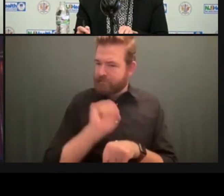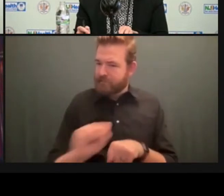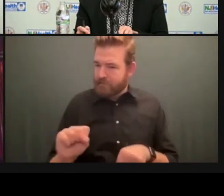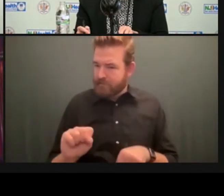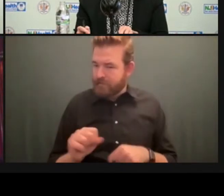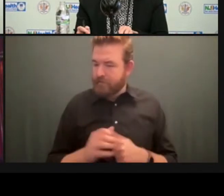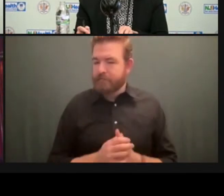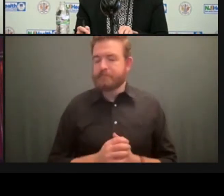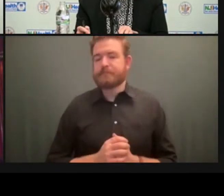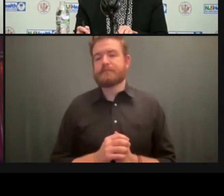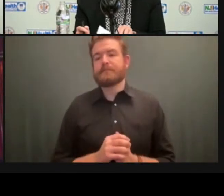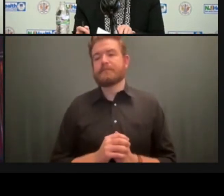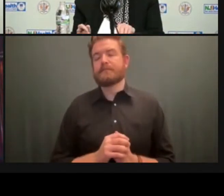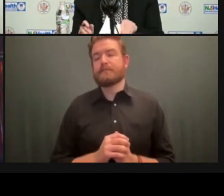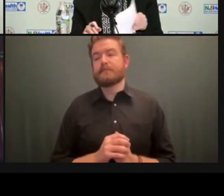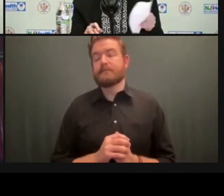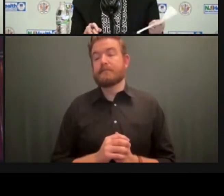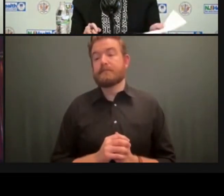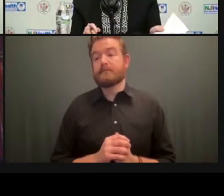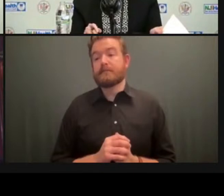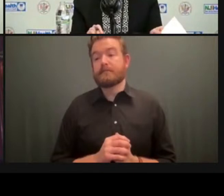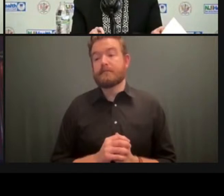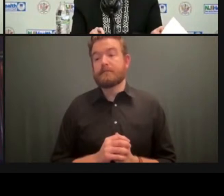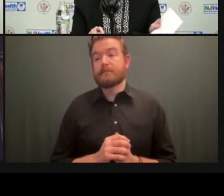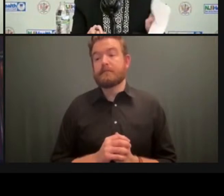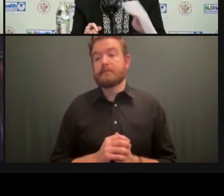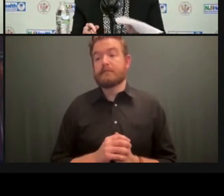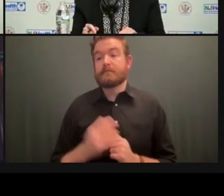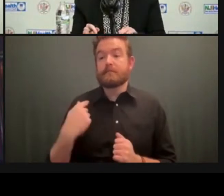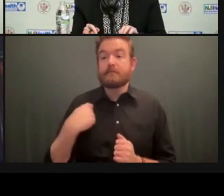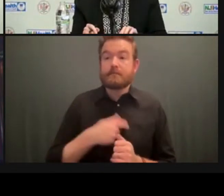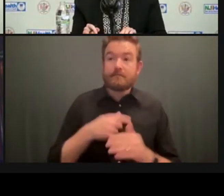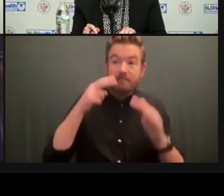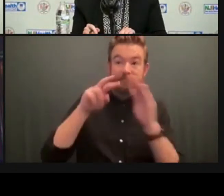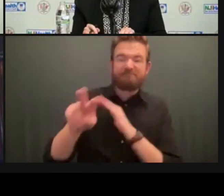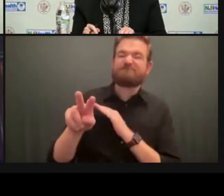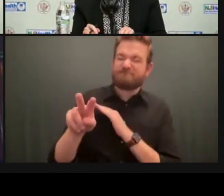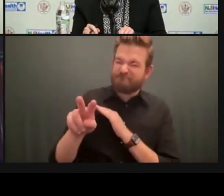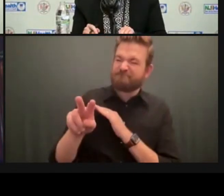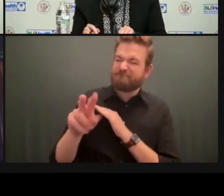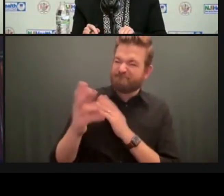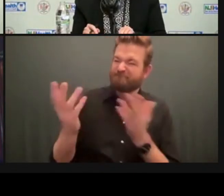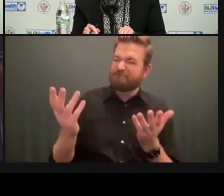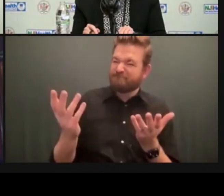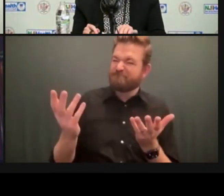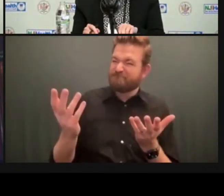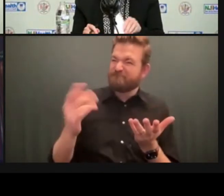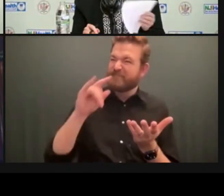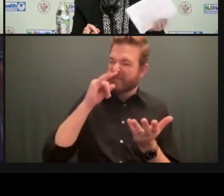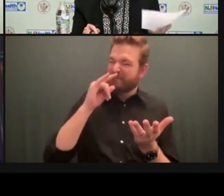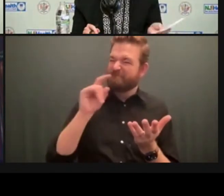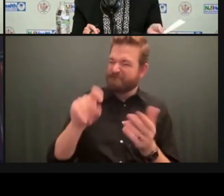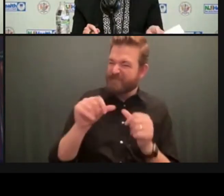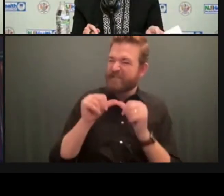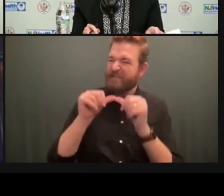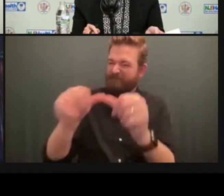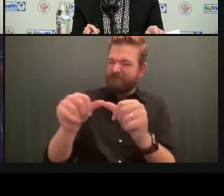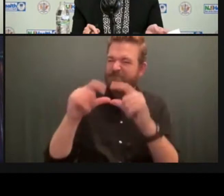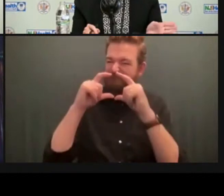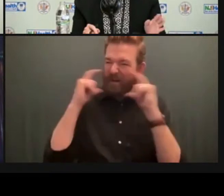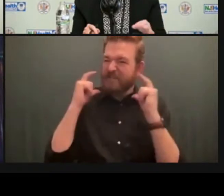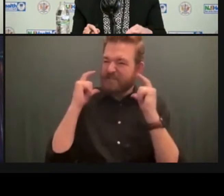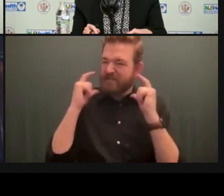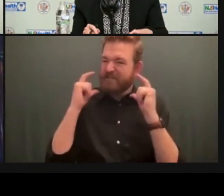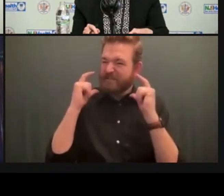we anticipate our kids having to wear masks in their schools for now in order to protect their health and safety and ensure that they